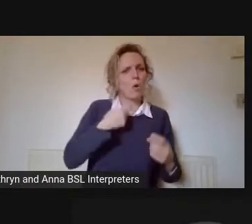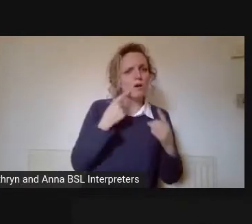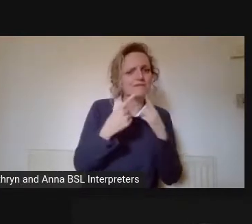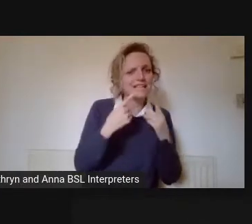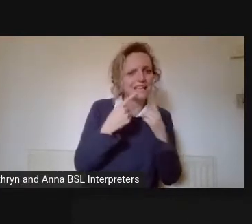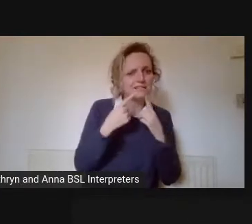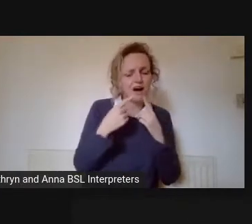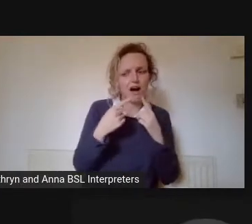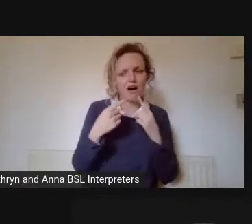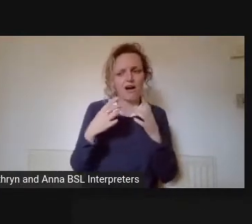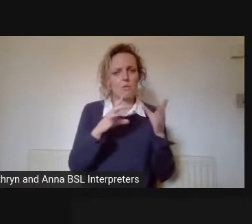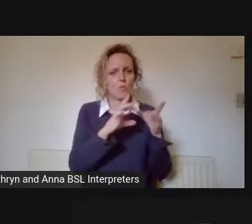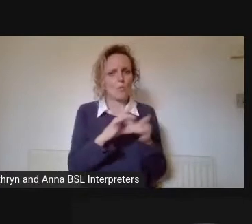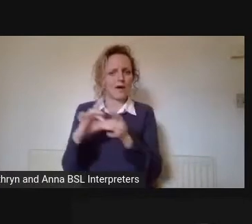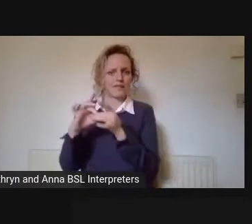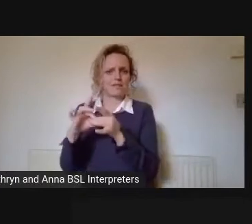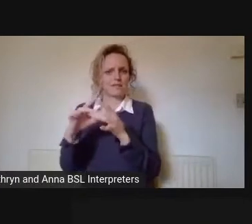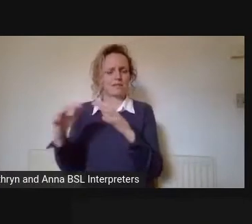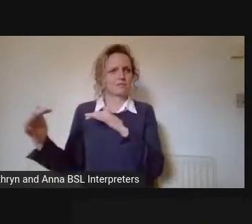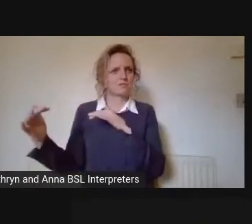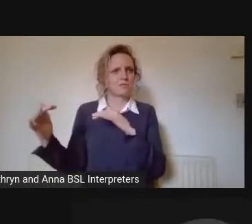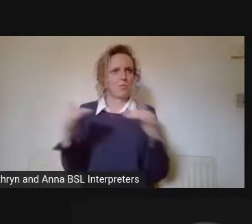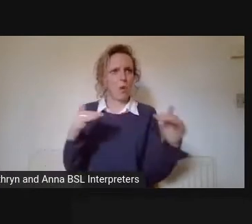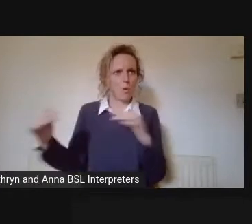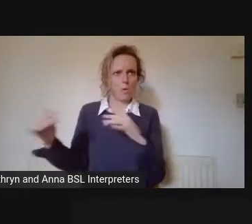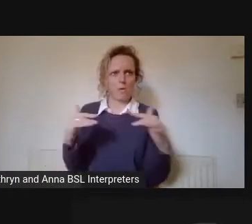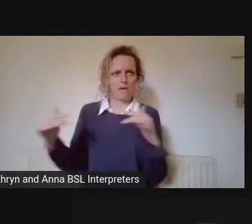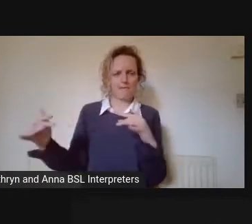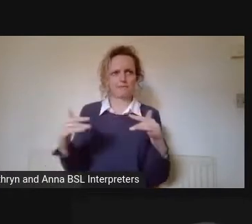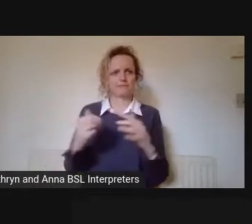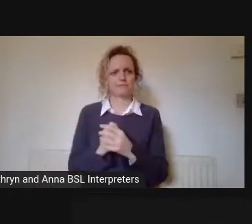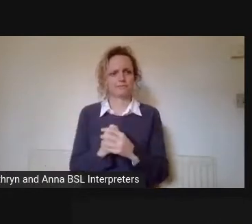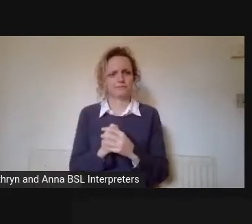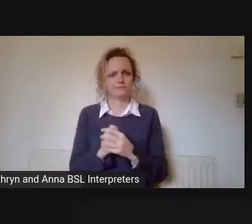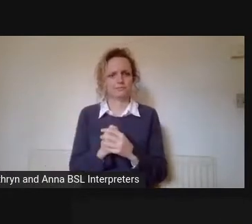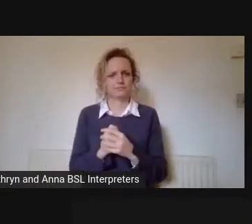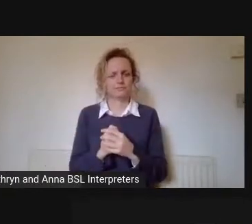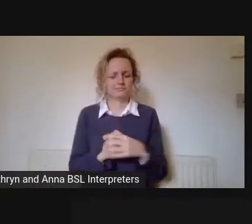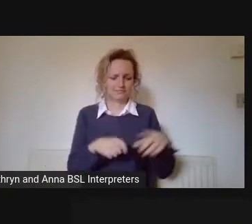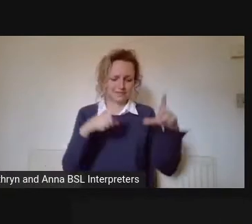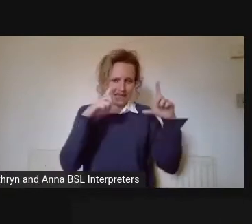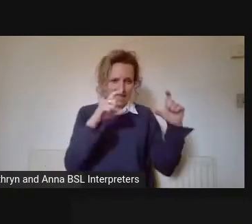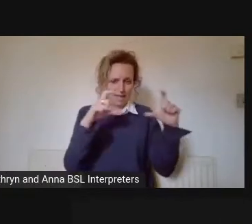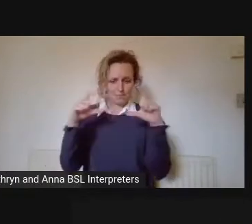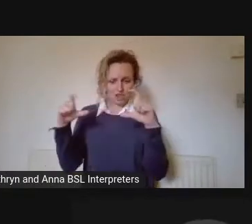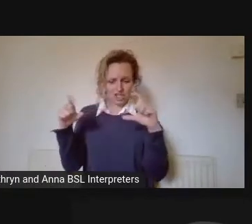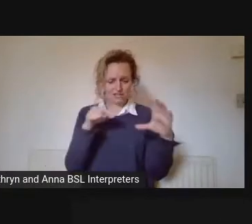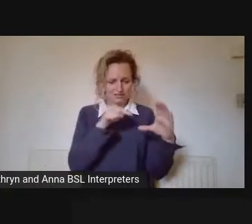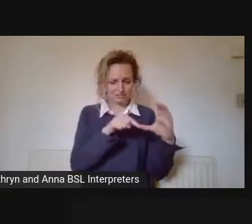numbers that were generated via these images began to also play a role in